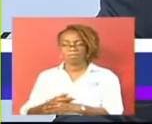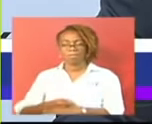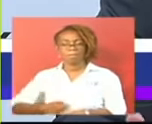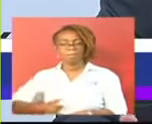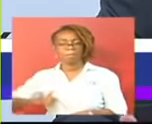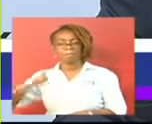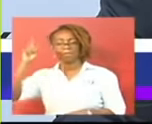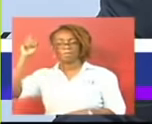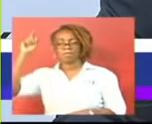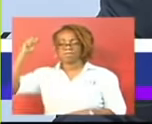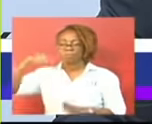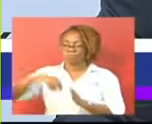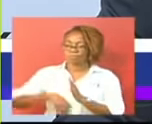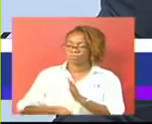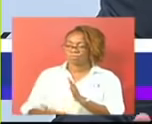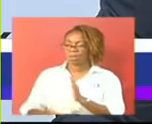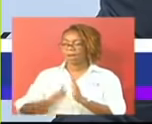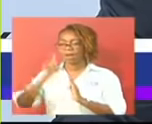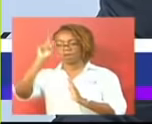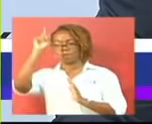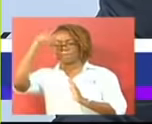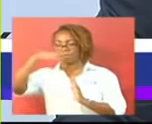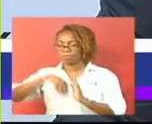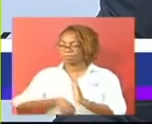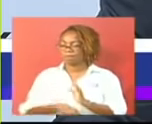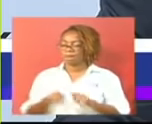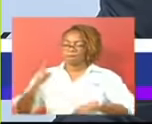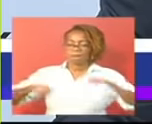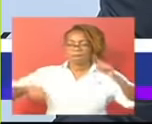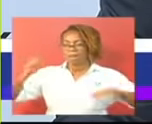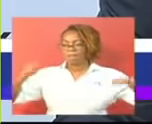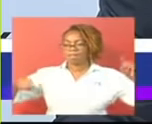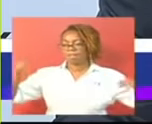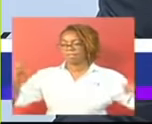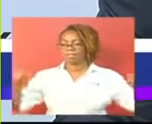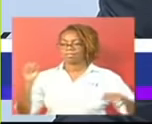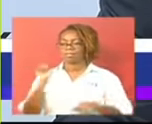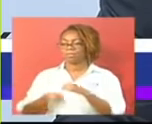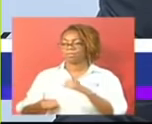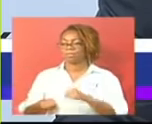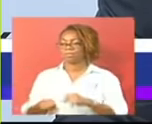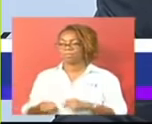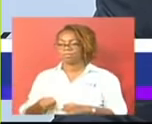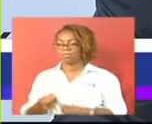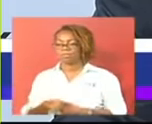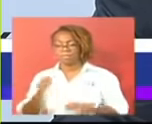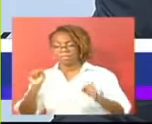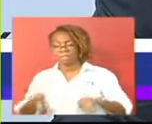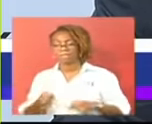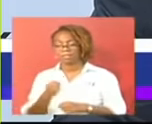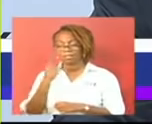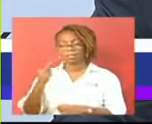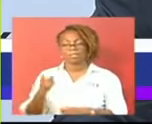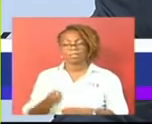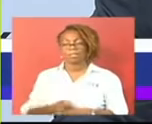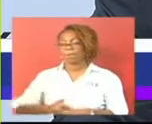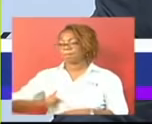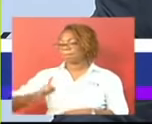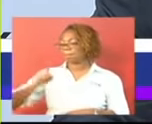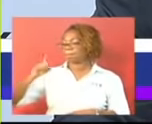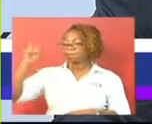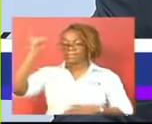various populations at various points in time. So the fact that there is an increase at a given point in time isn't